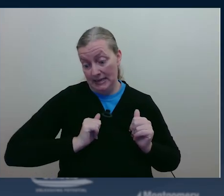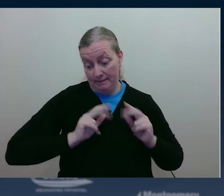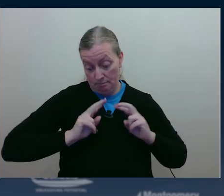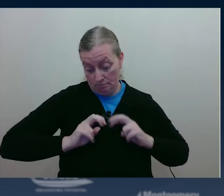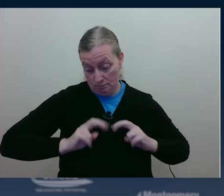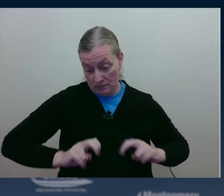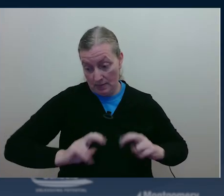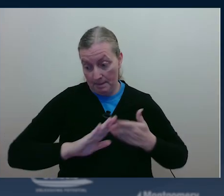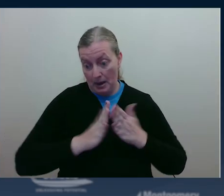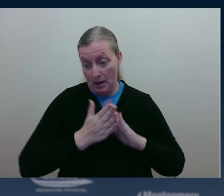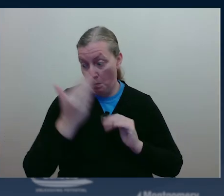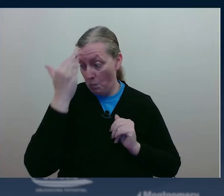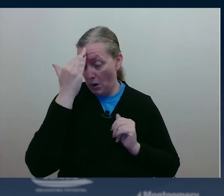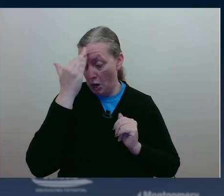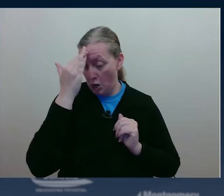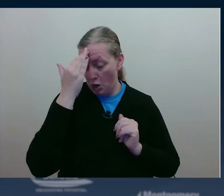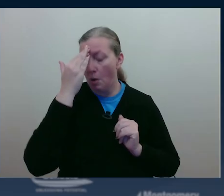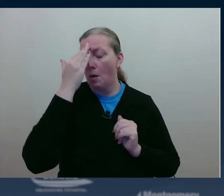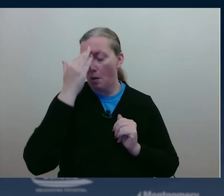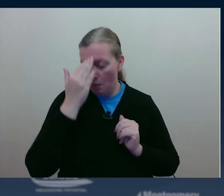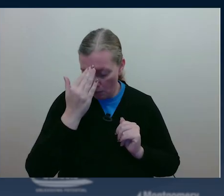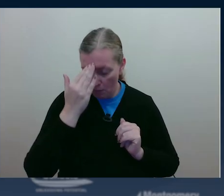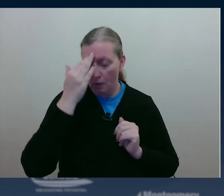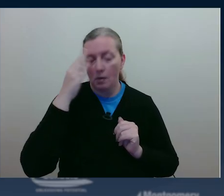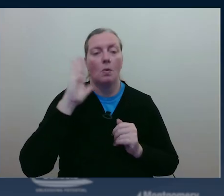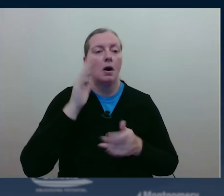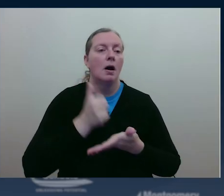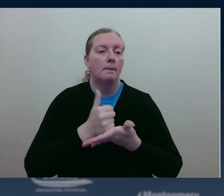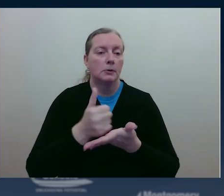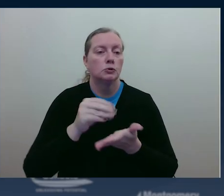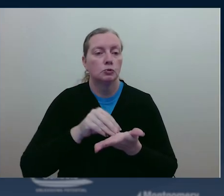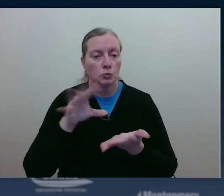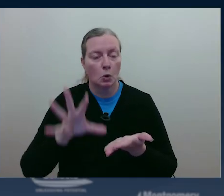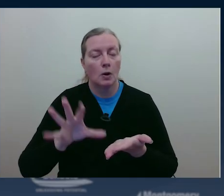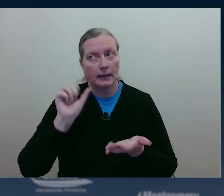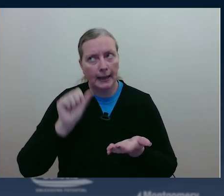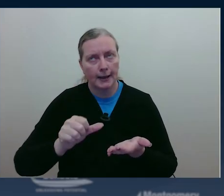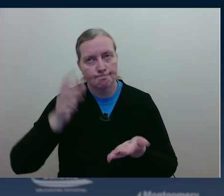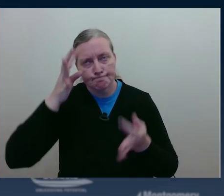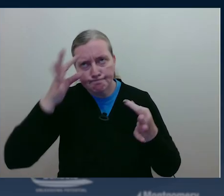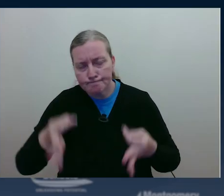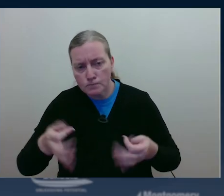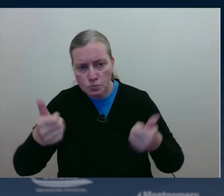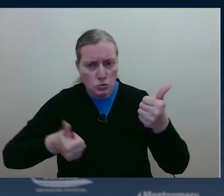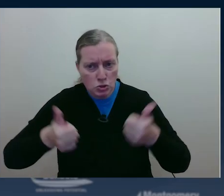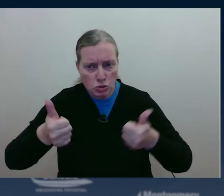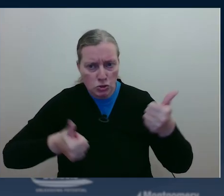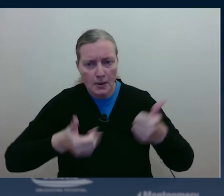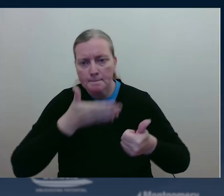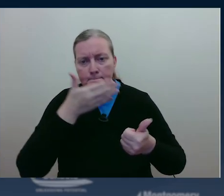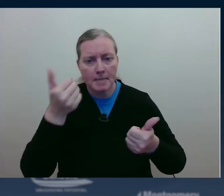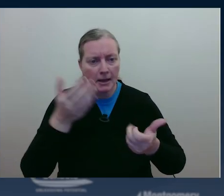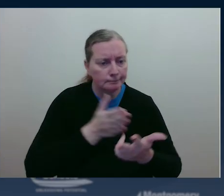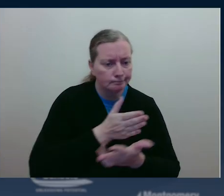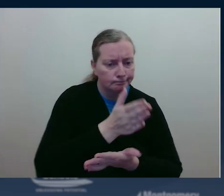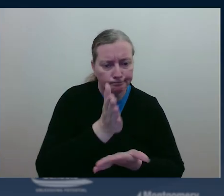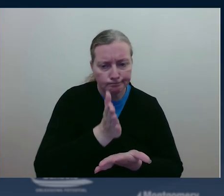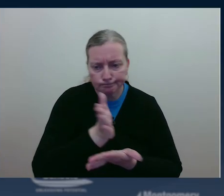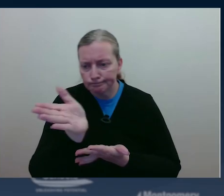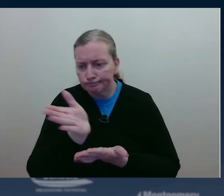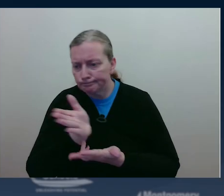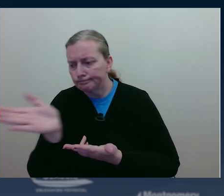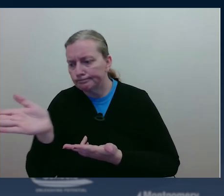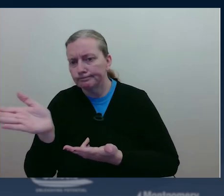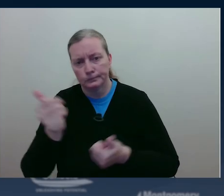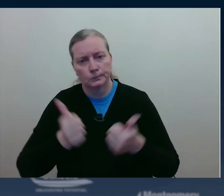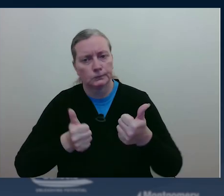the students to determine, okay, which of these pathways would I like to pursue? With that